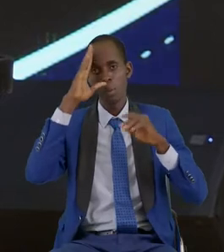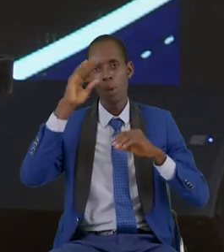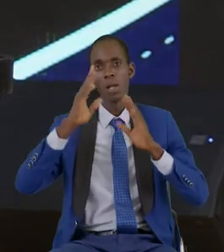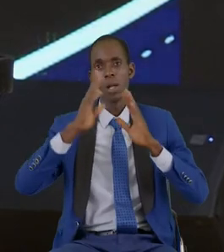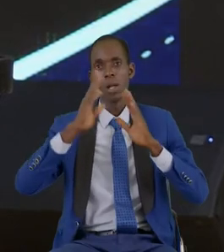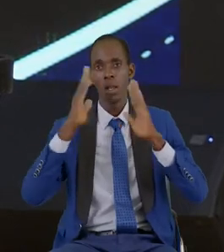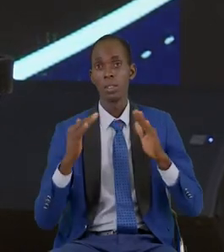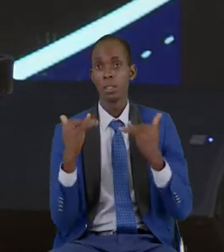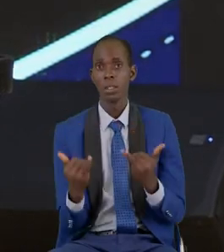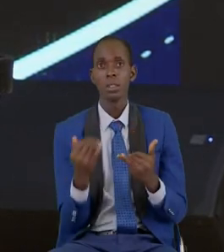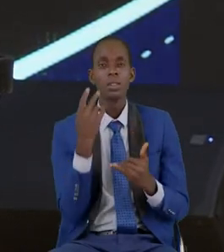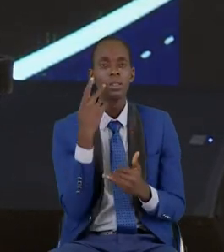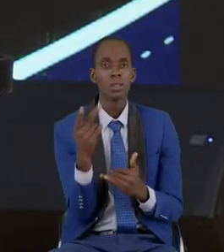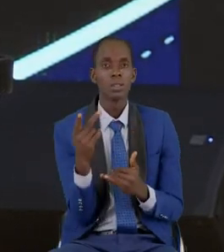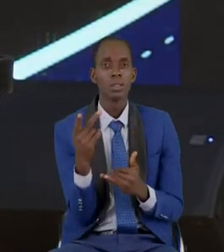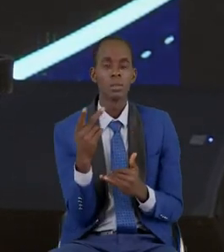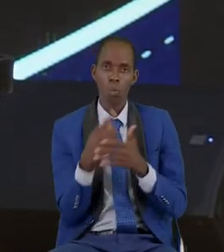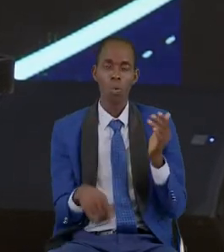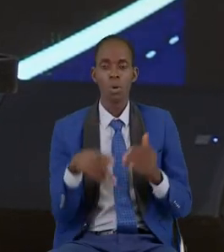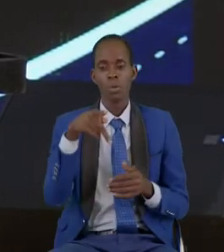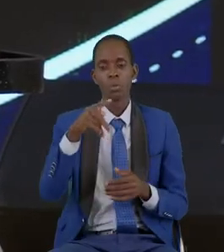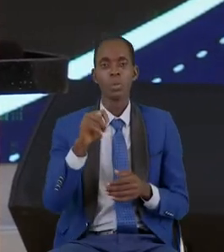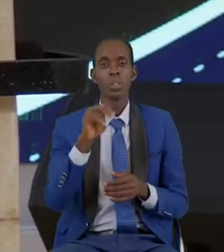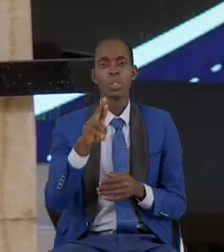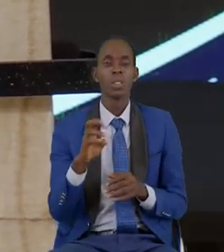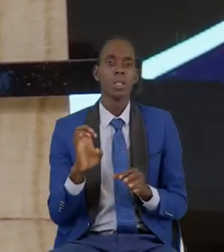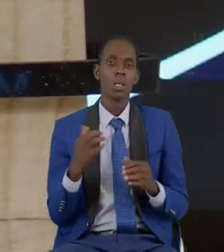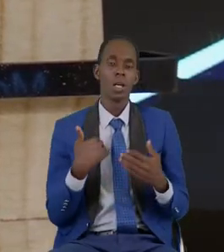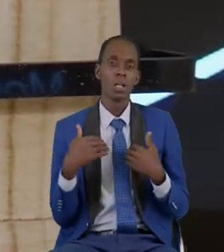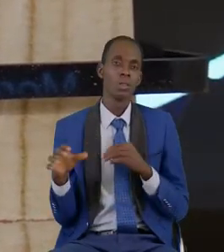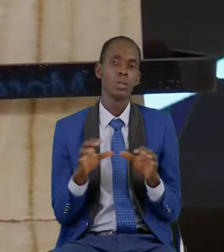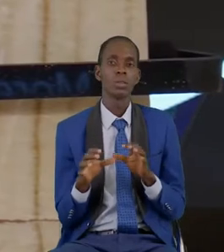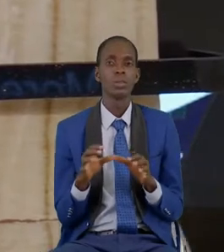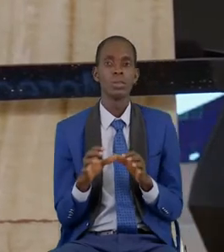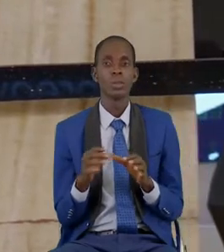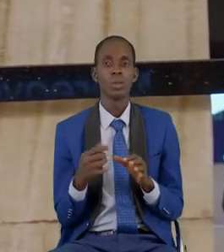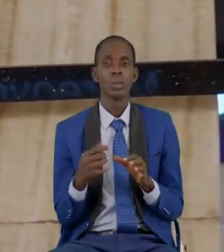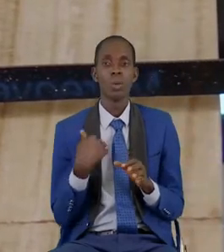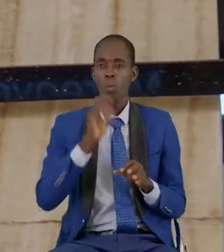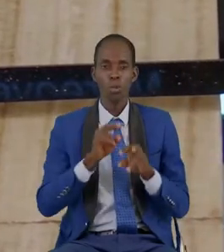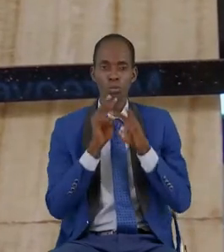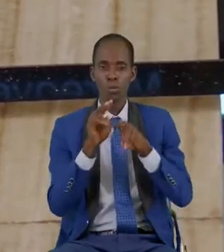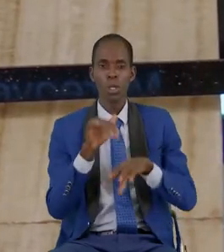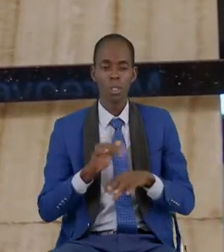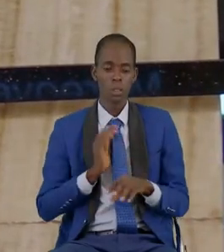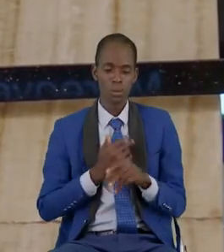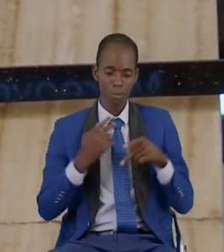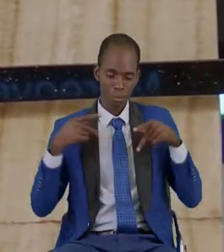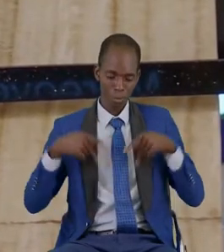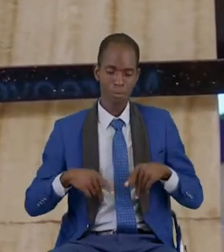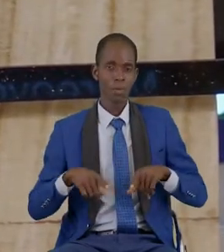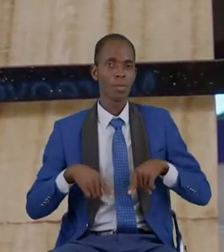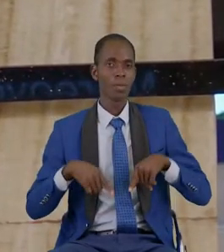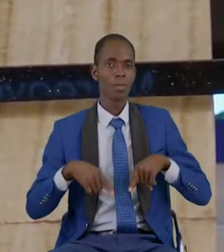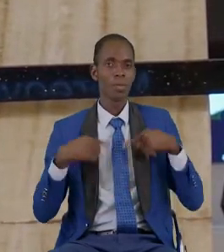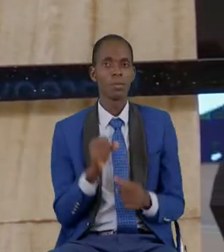at what Peter has done. We must look at our personal lives. And if